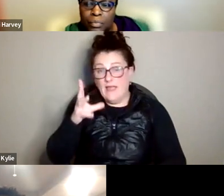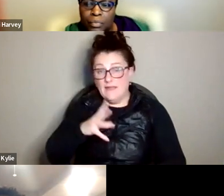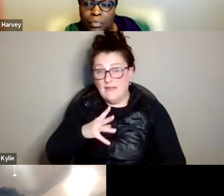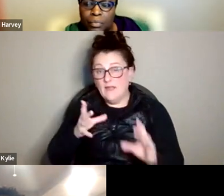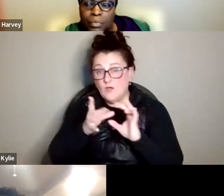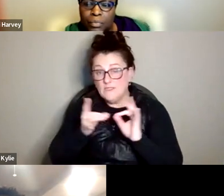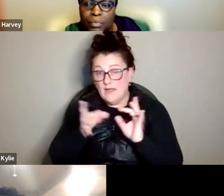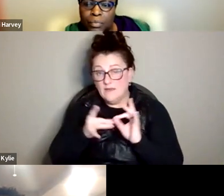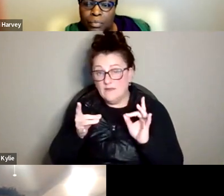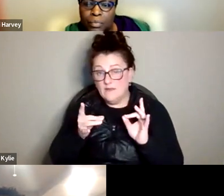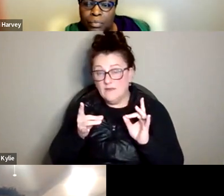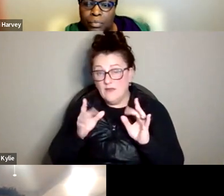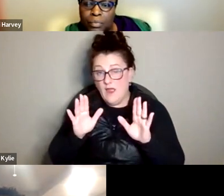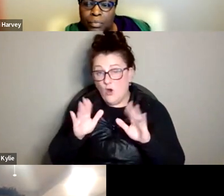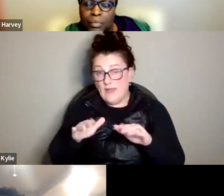know, our kids,